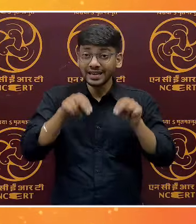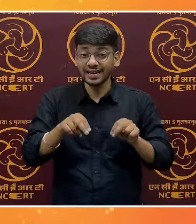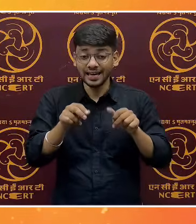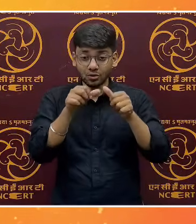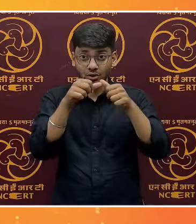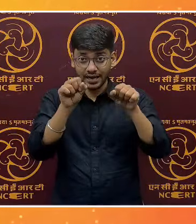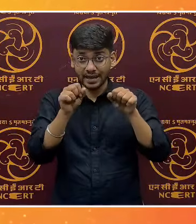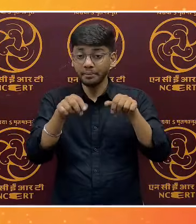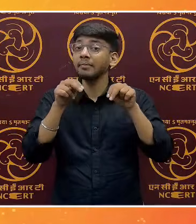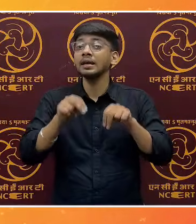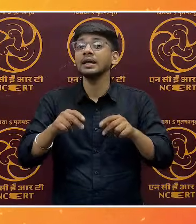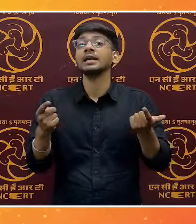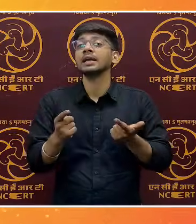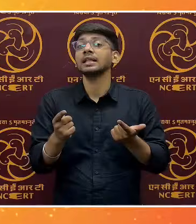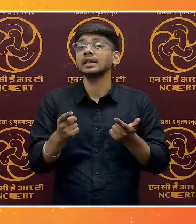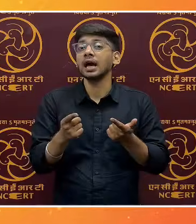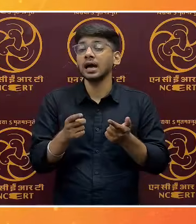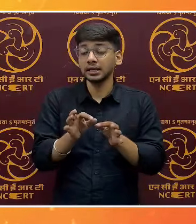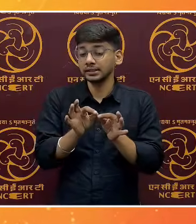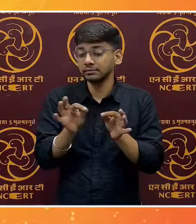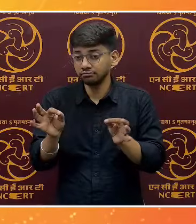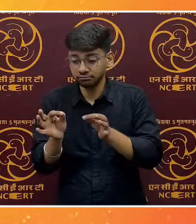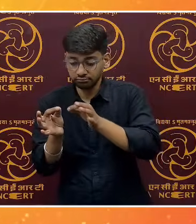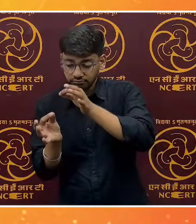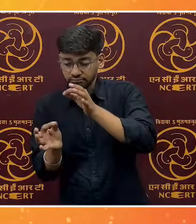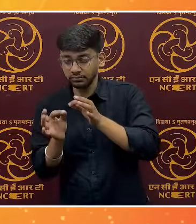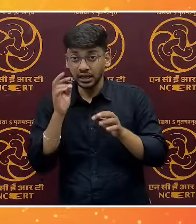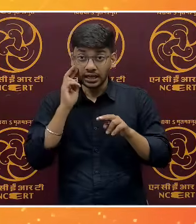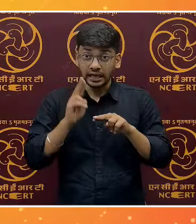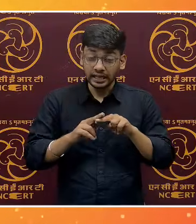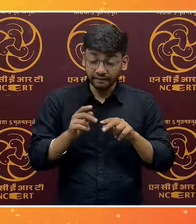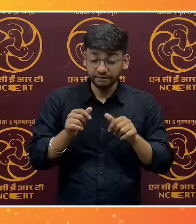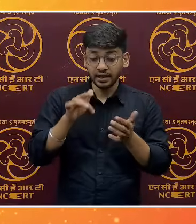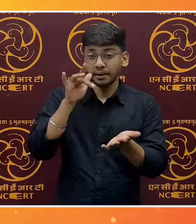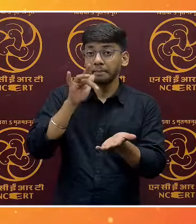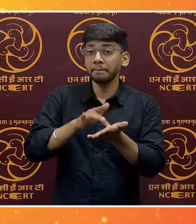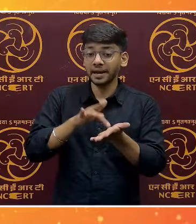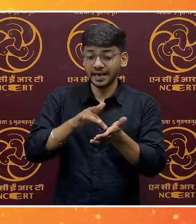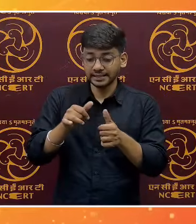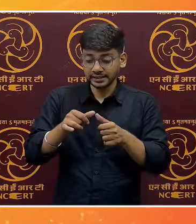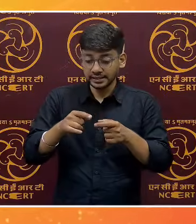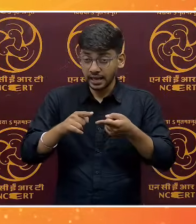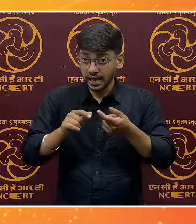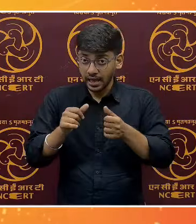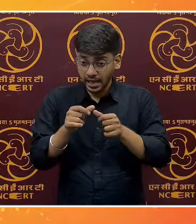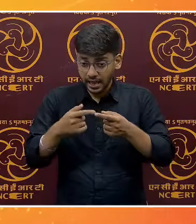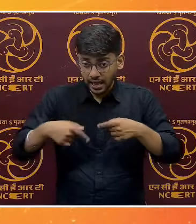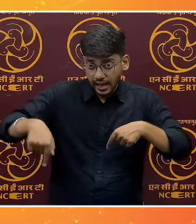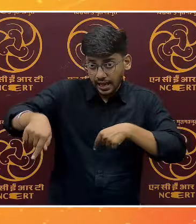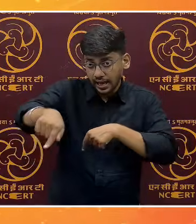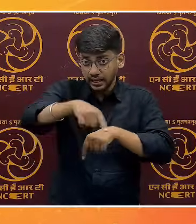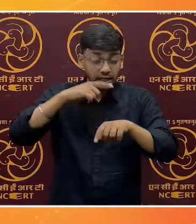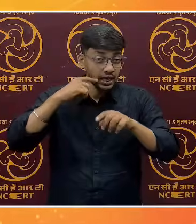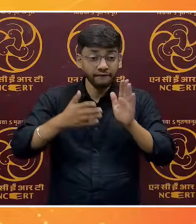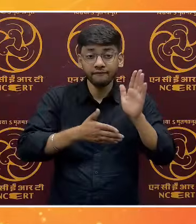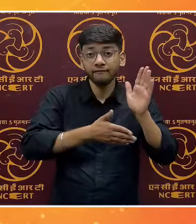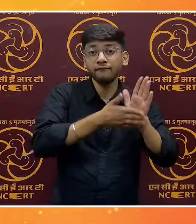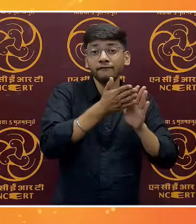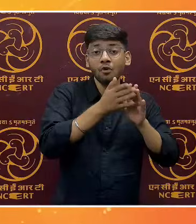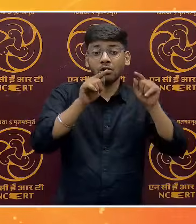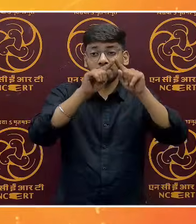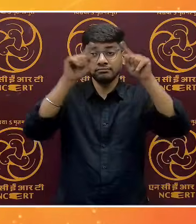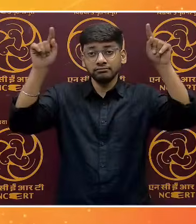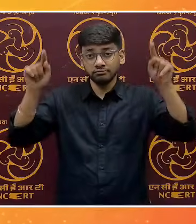shape. And if we talk about area, so let's suppose we have one rectangular wall and we have to paint